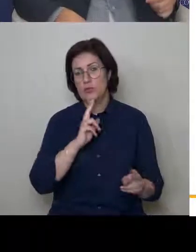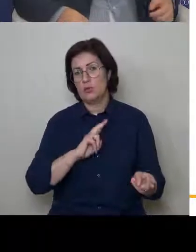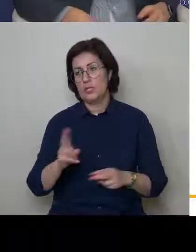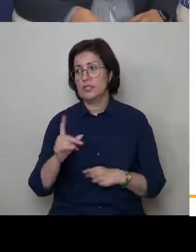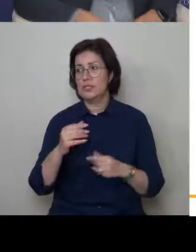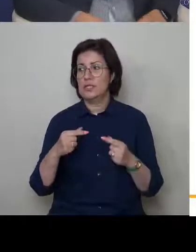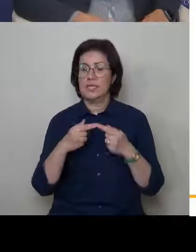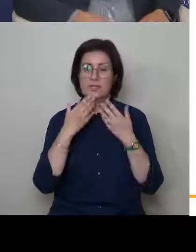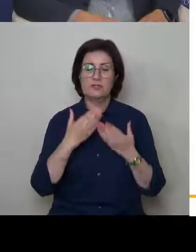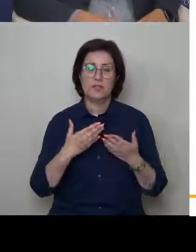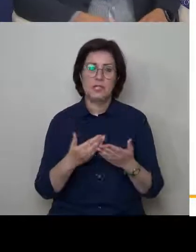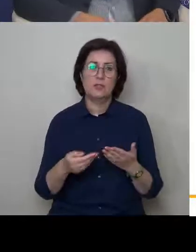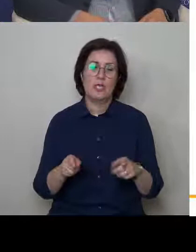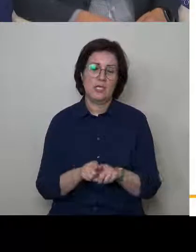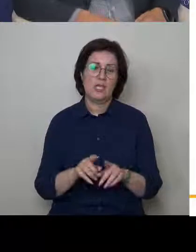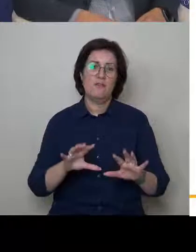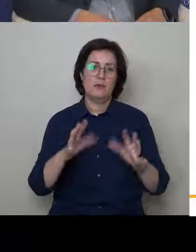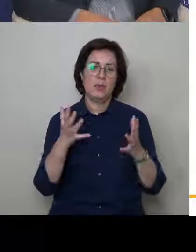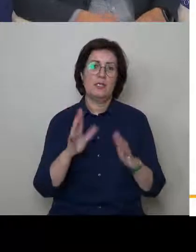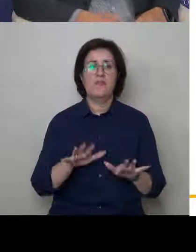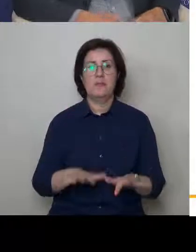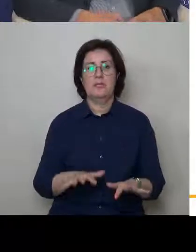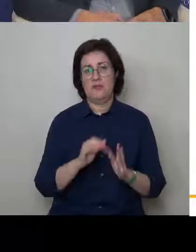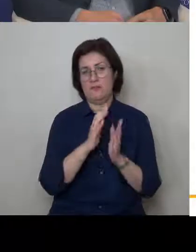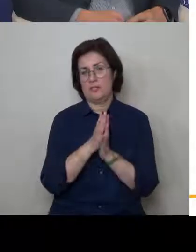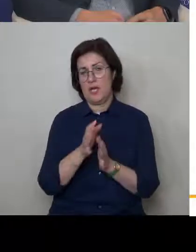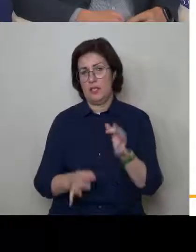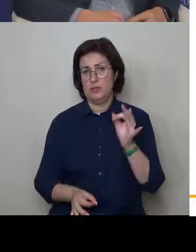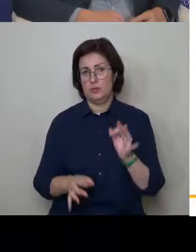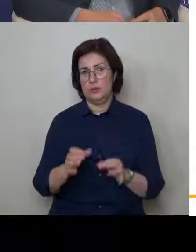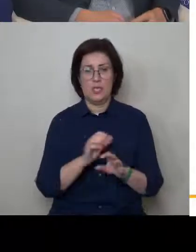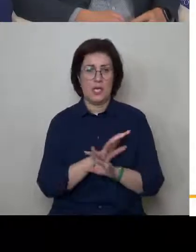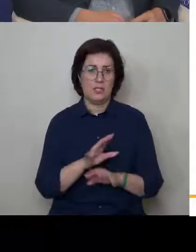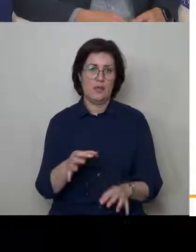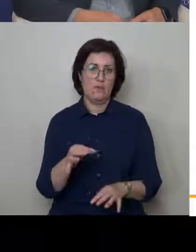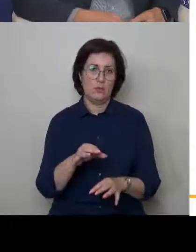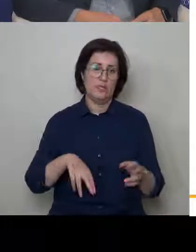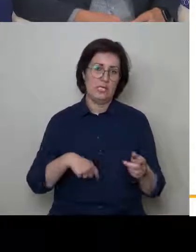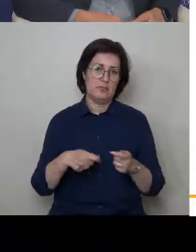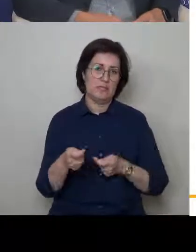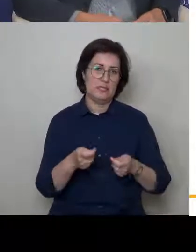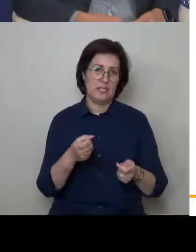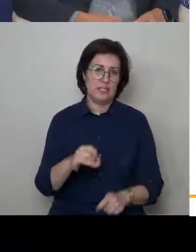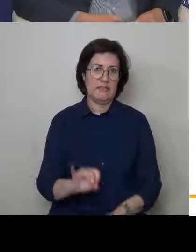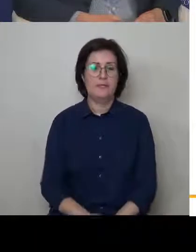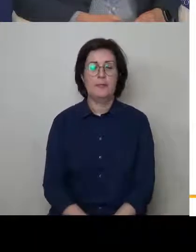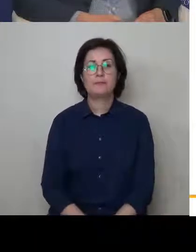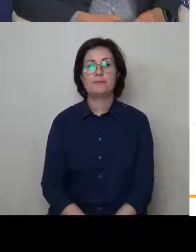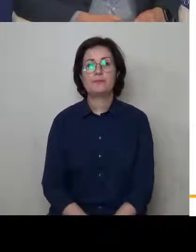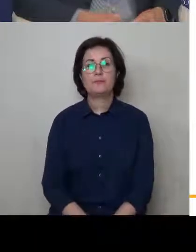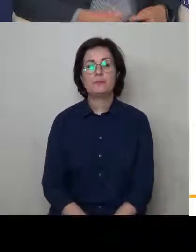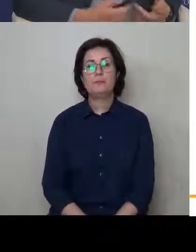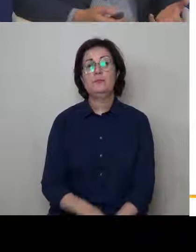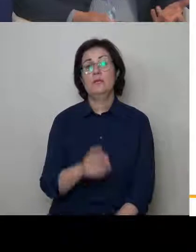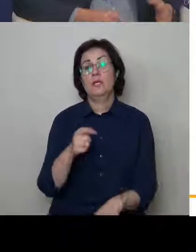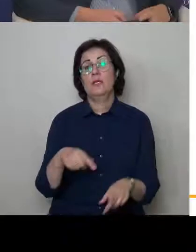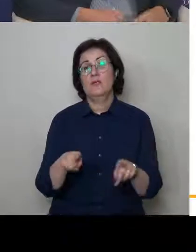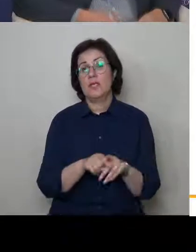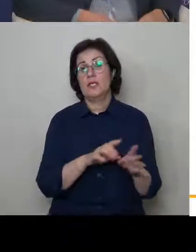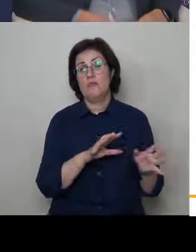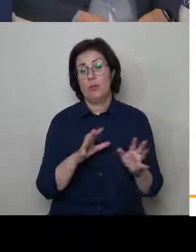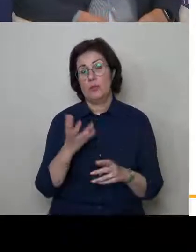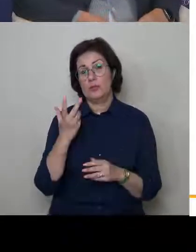be provided, and the media can challenge it, and in fact, in that situation, they should go to the local court rather than